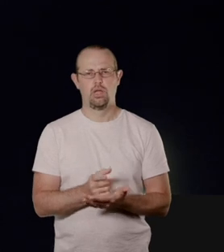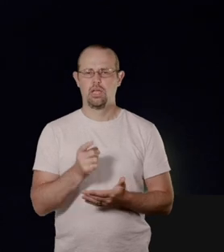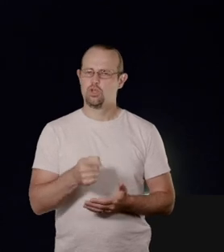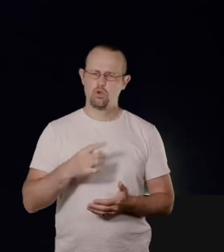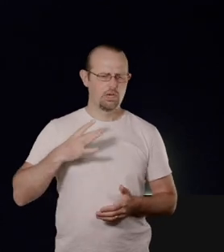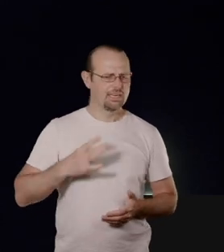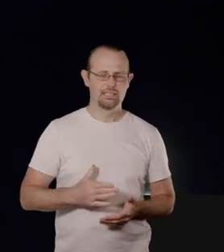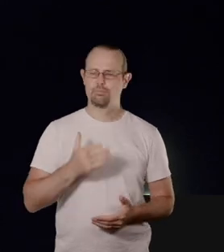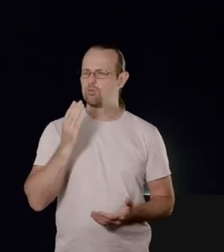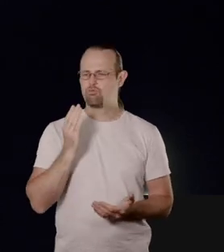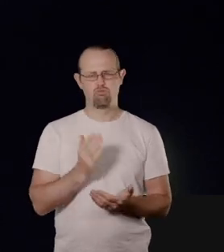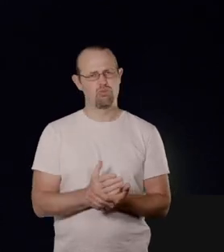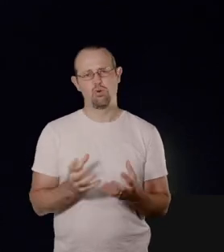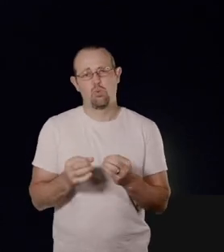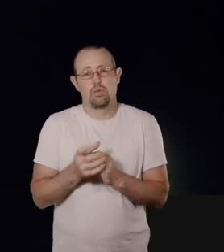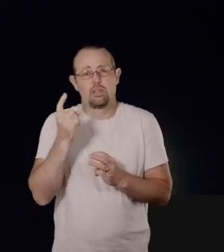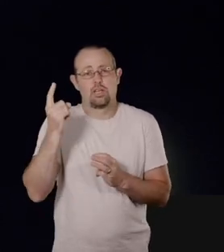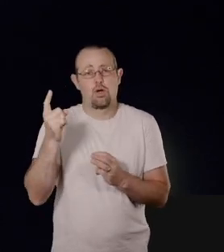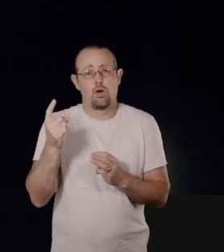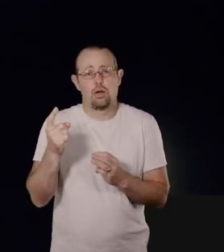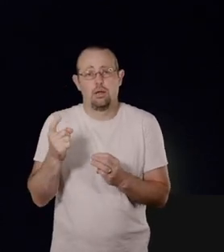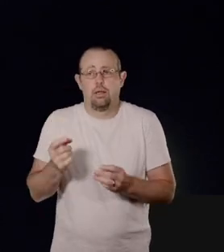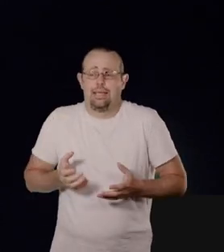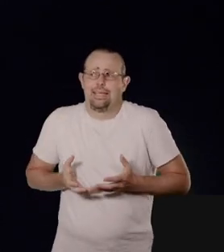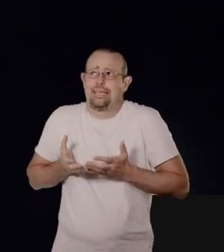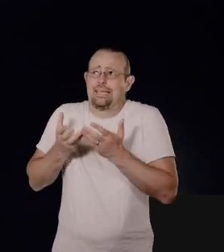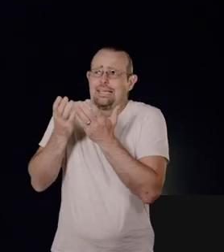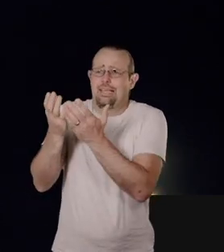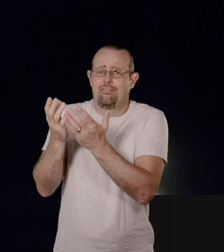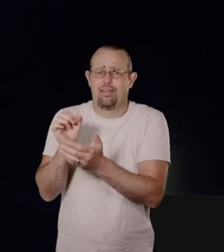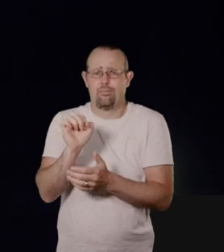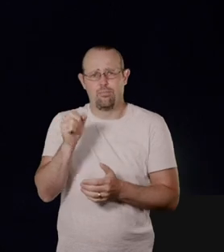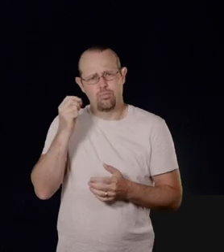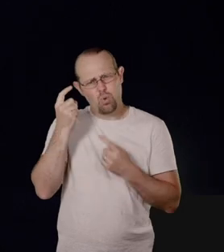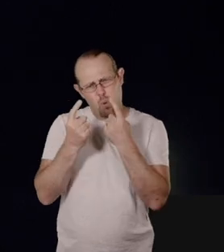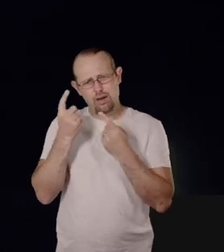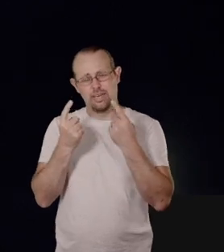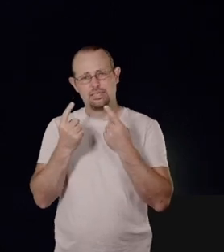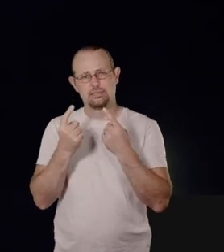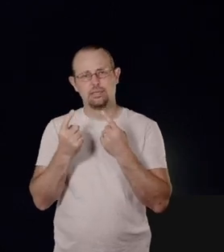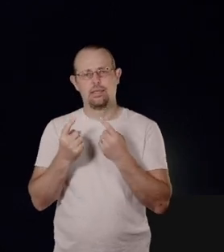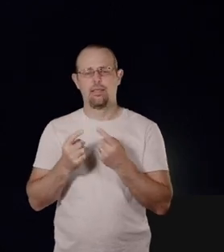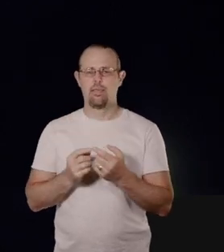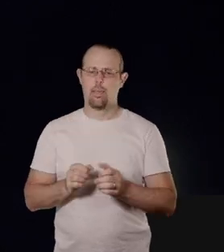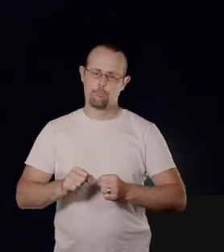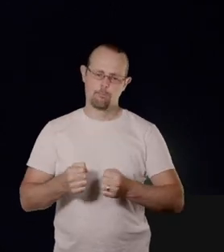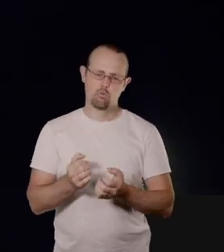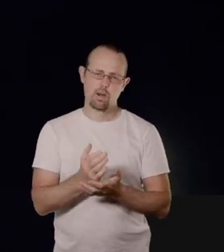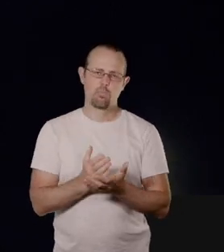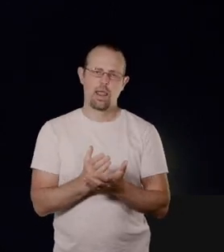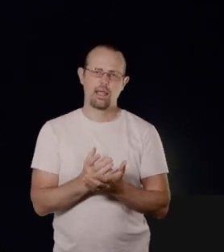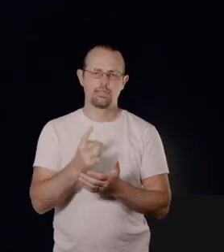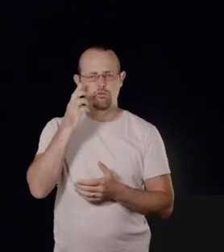these things out loud. You must offload them. Give him your concerns, and then break bread and just remember that you've